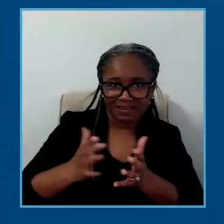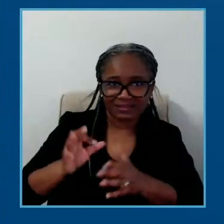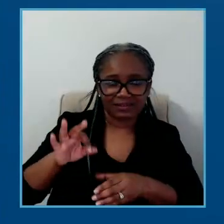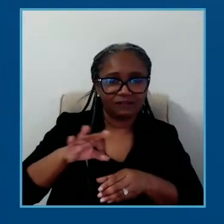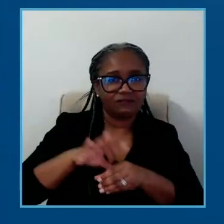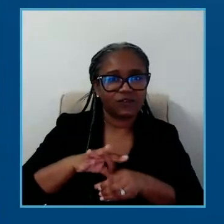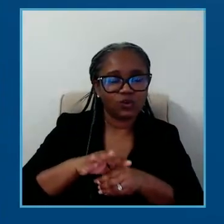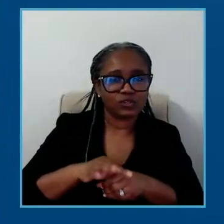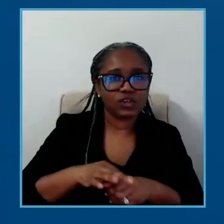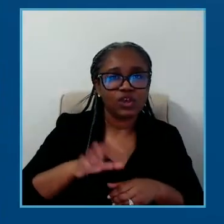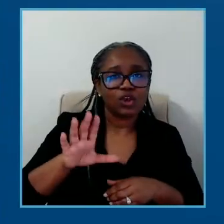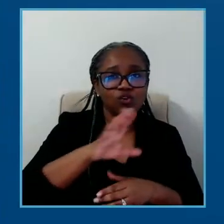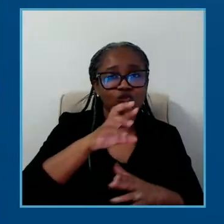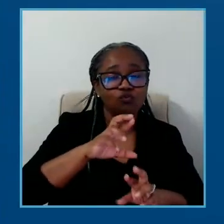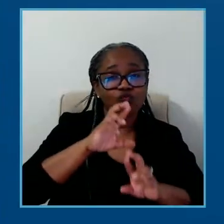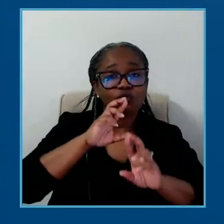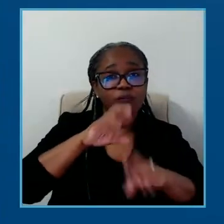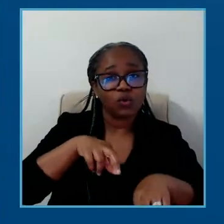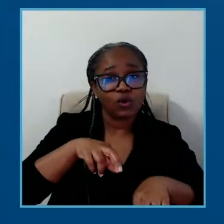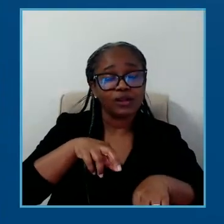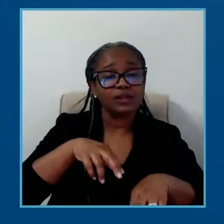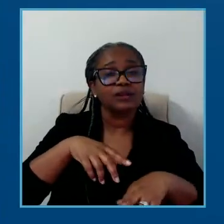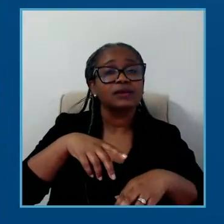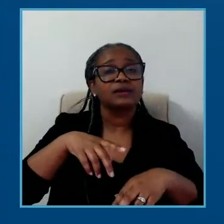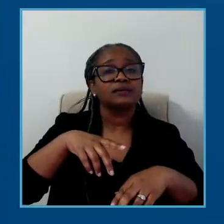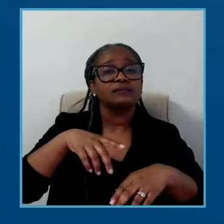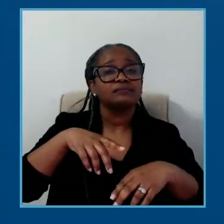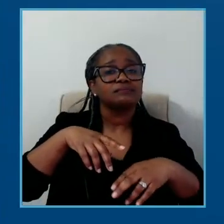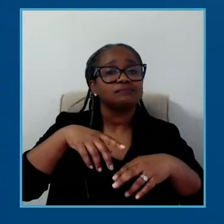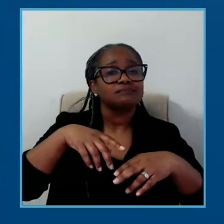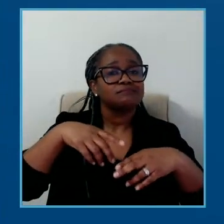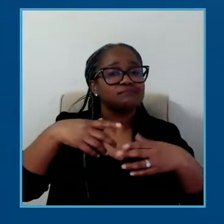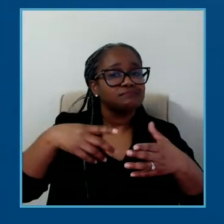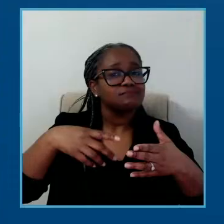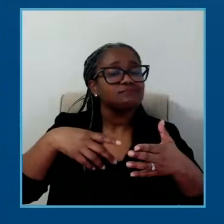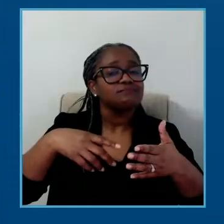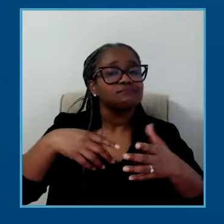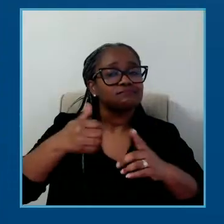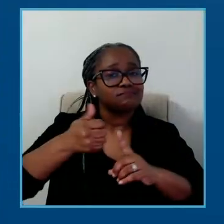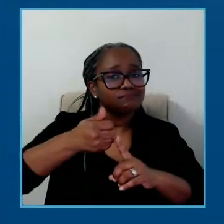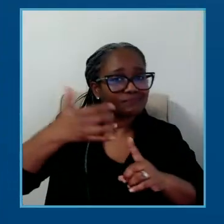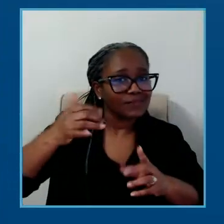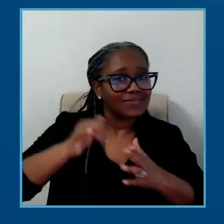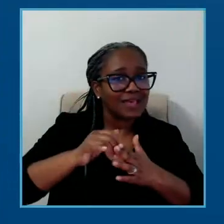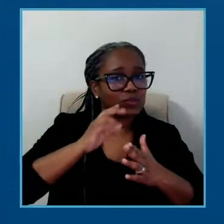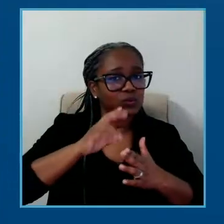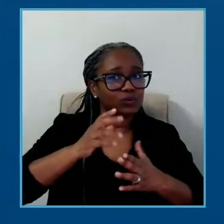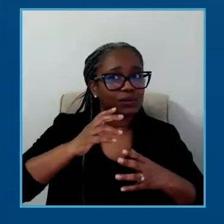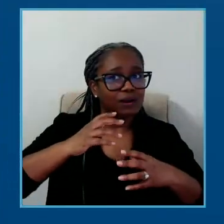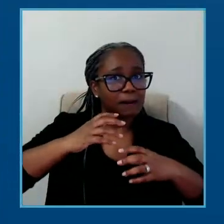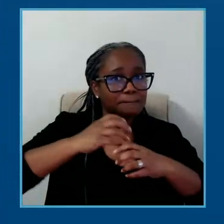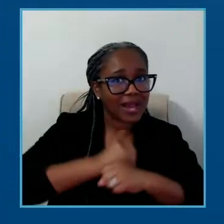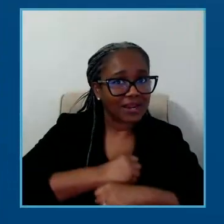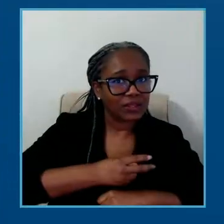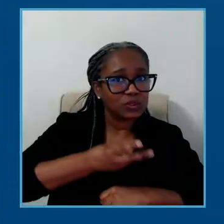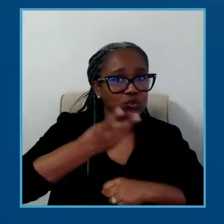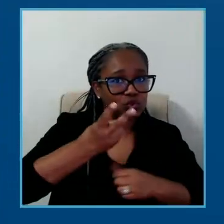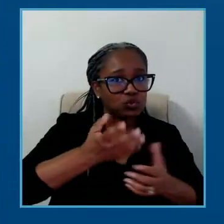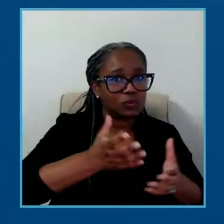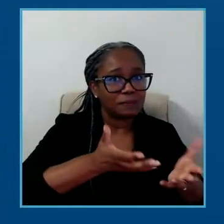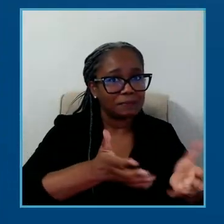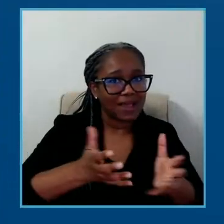asserts that that's that combination of those 2 baskets of votes that creates the violation of our charter